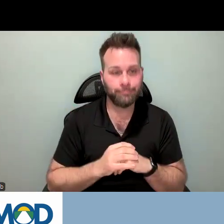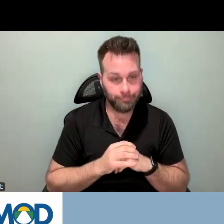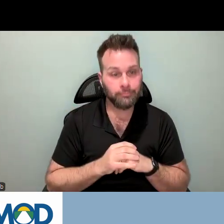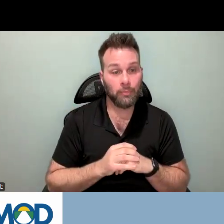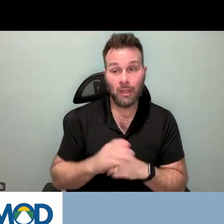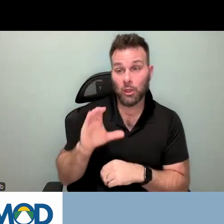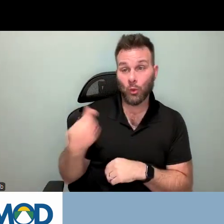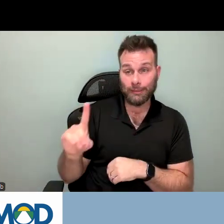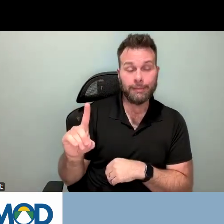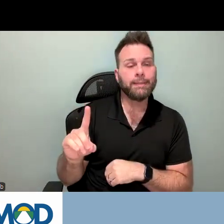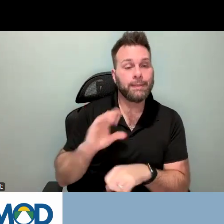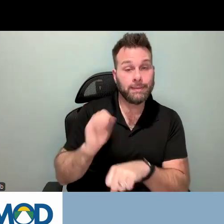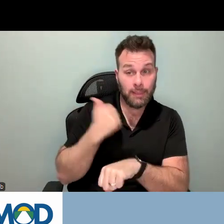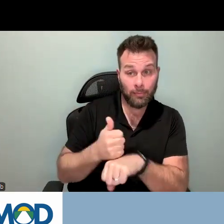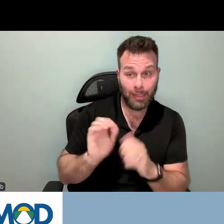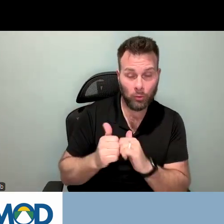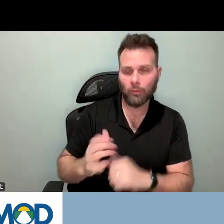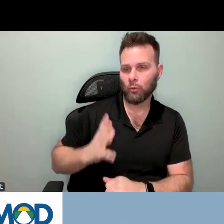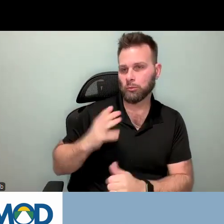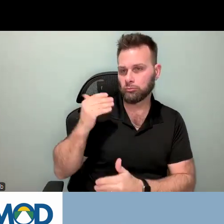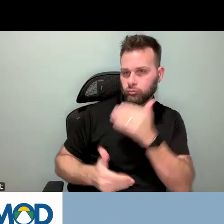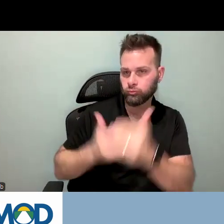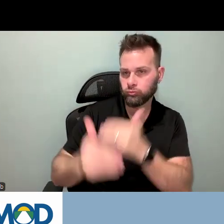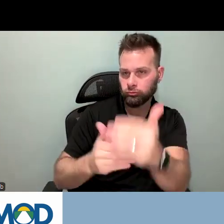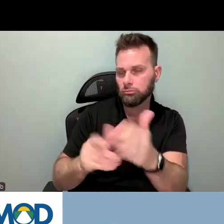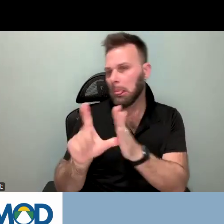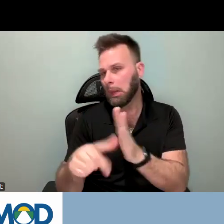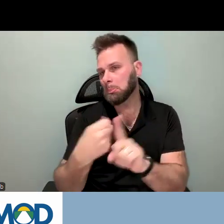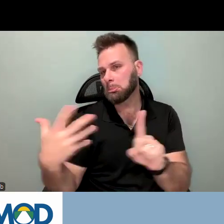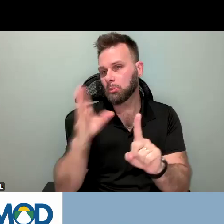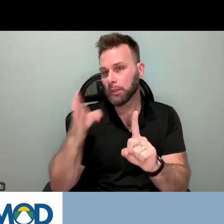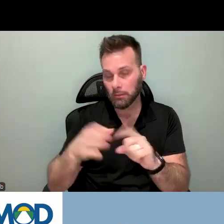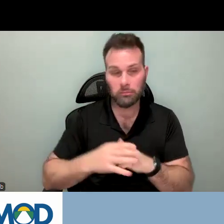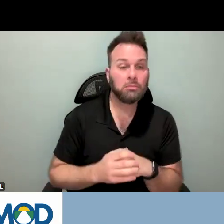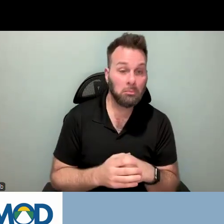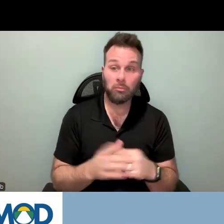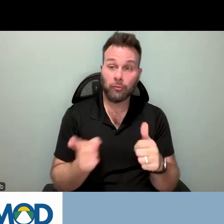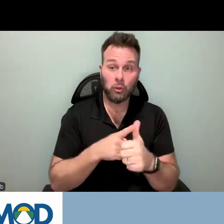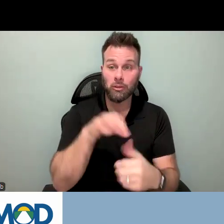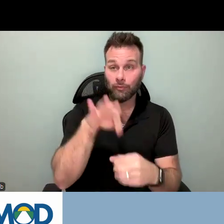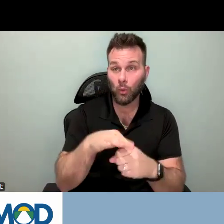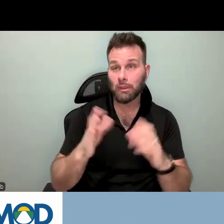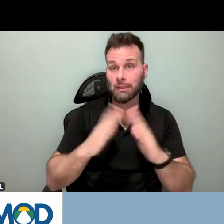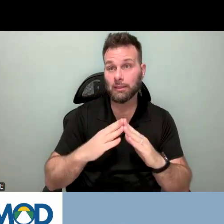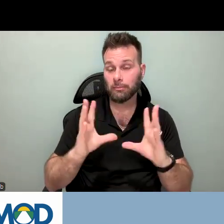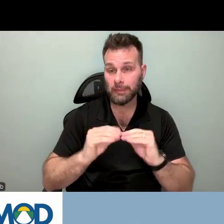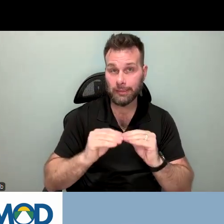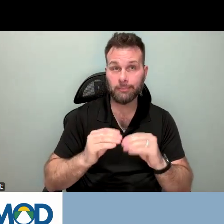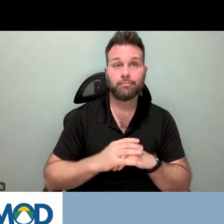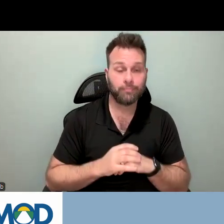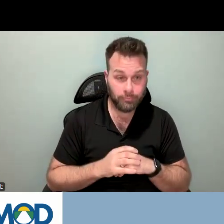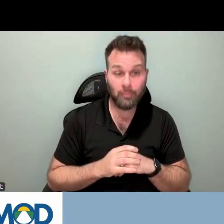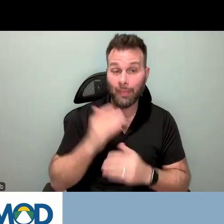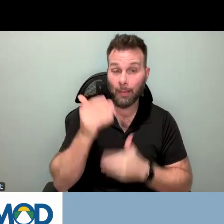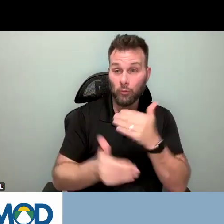CODs are established through a formal process, which we'll talk about a little bit later, but either through a vote at town meeting or through city council. And this